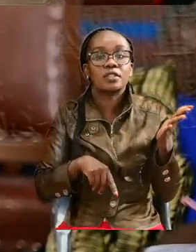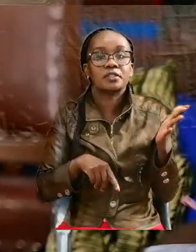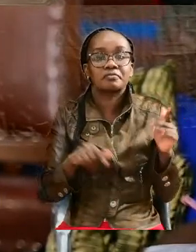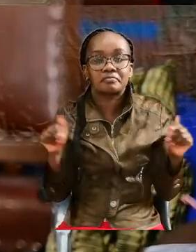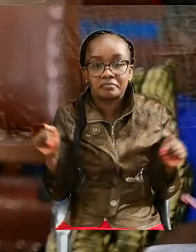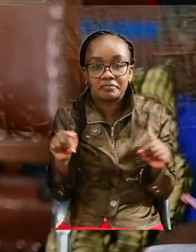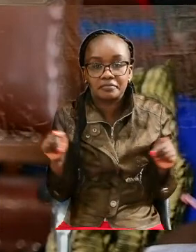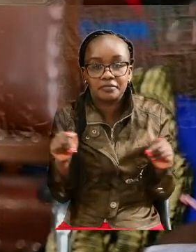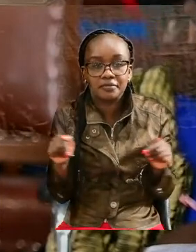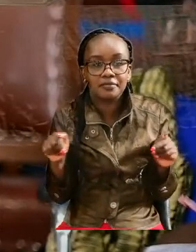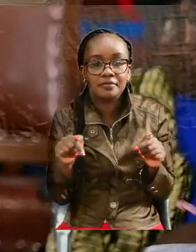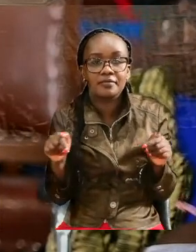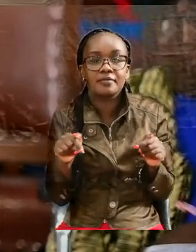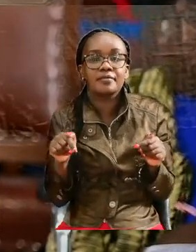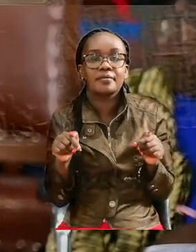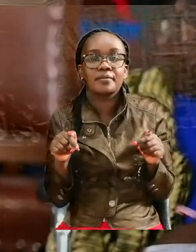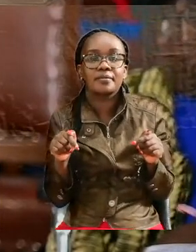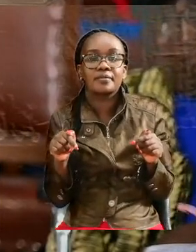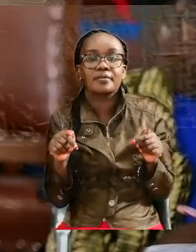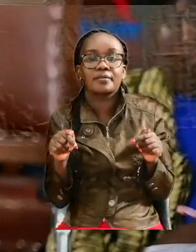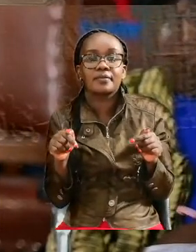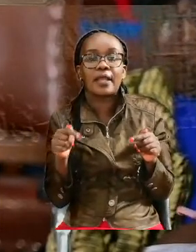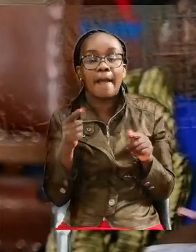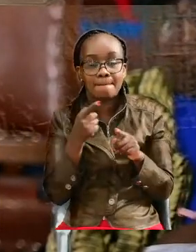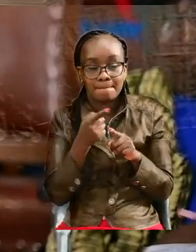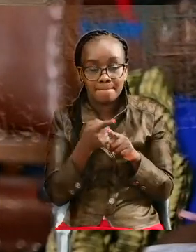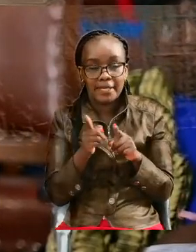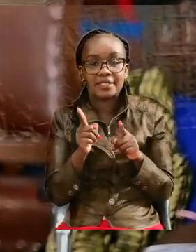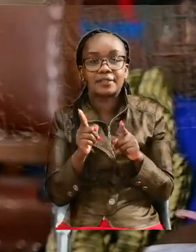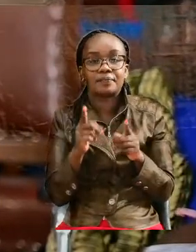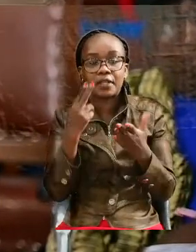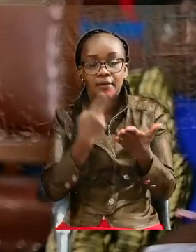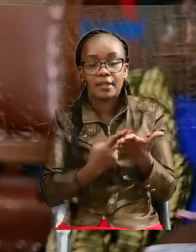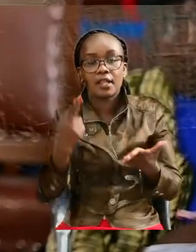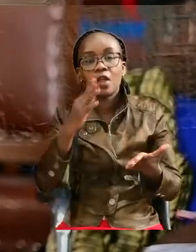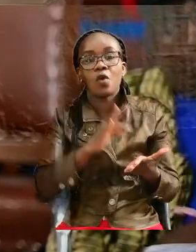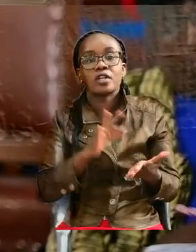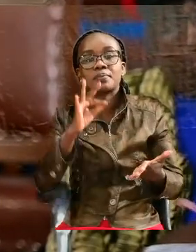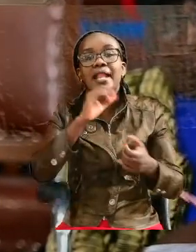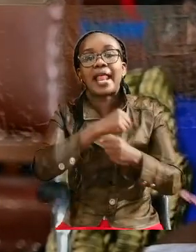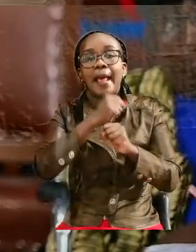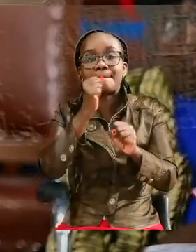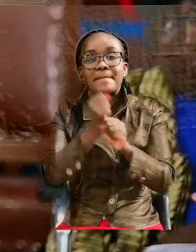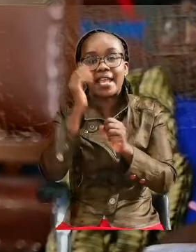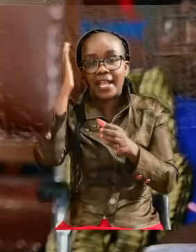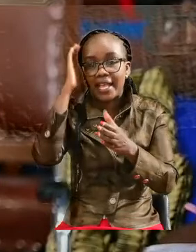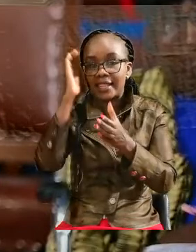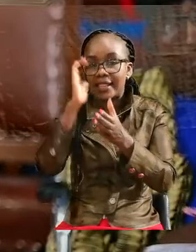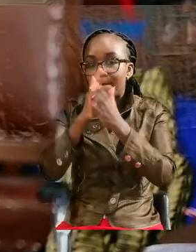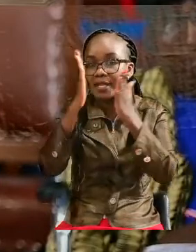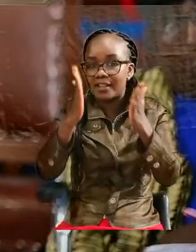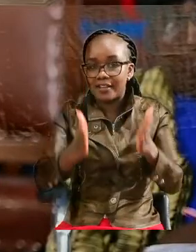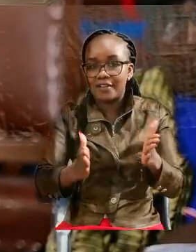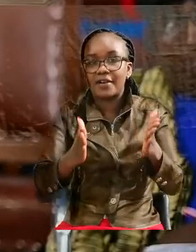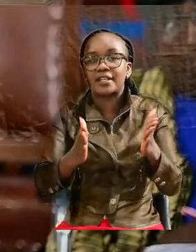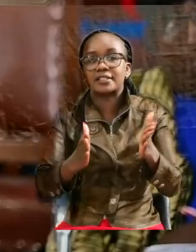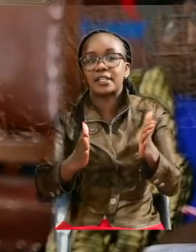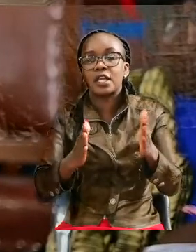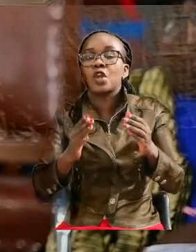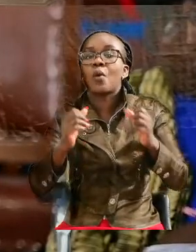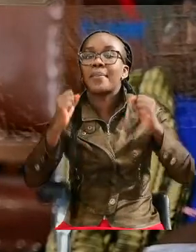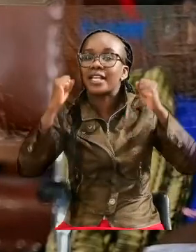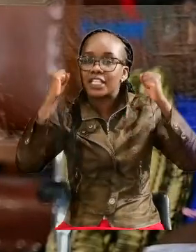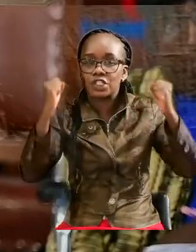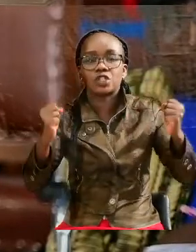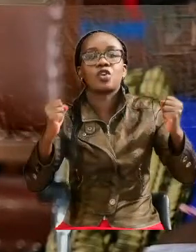timidity. By contrast, the Holy Spirit enables believers to be brave in